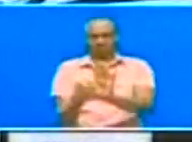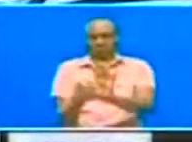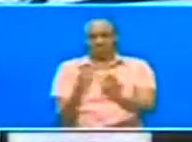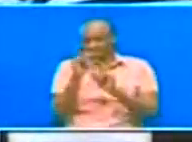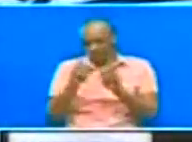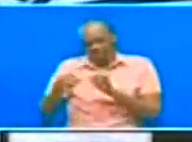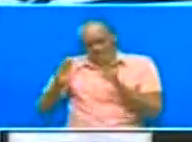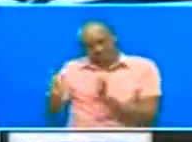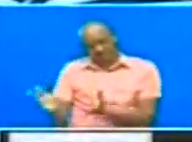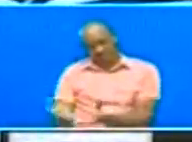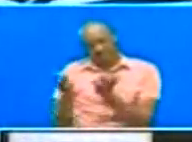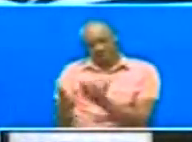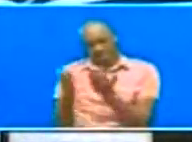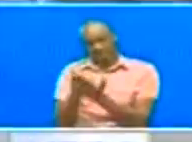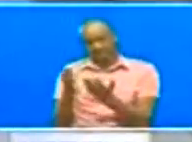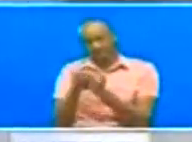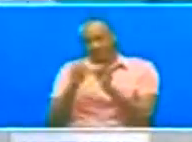interview and let him get better.